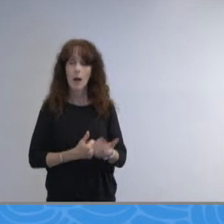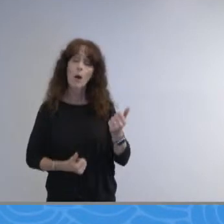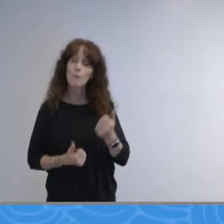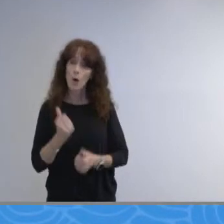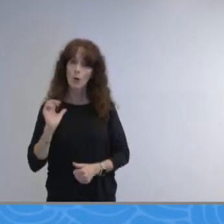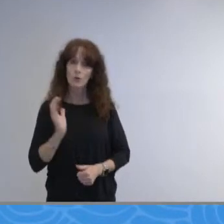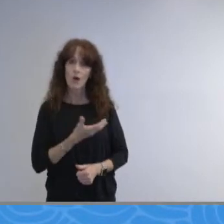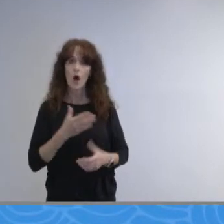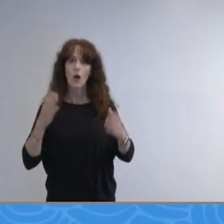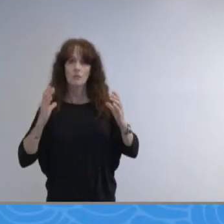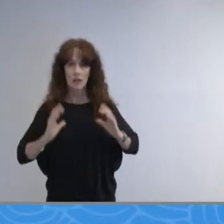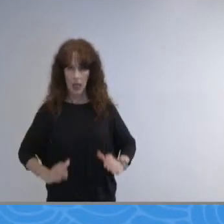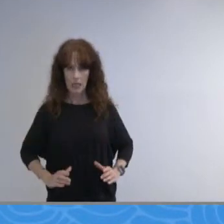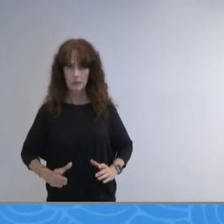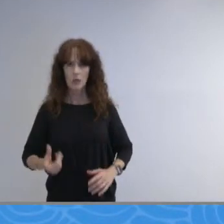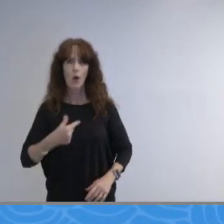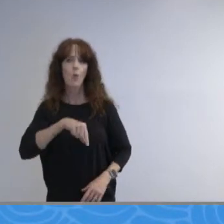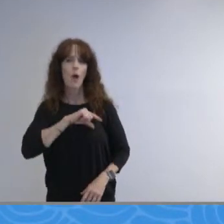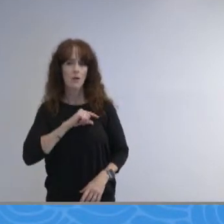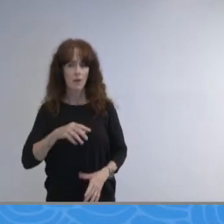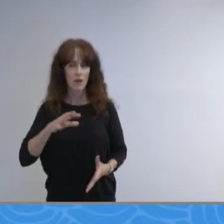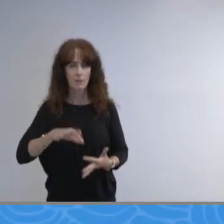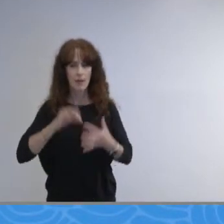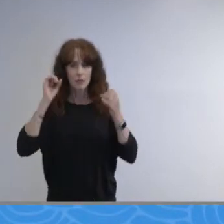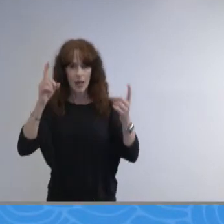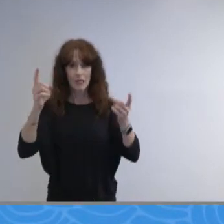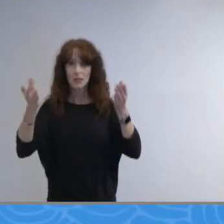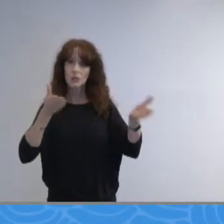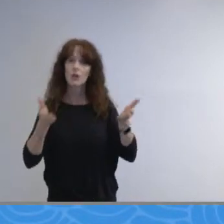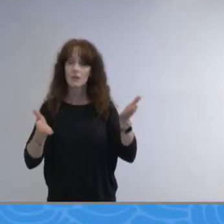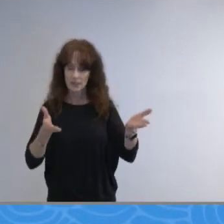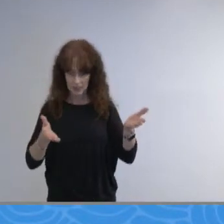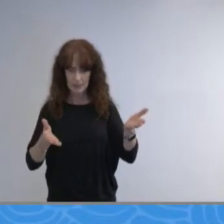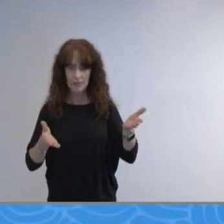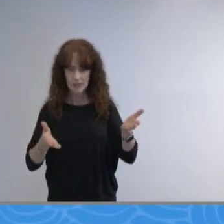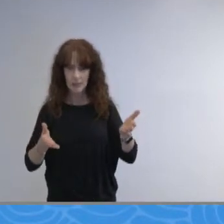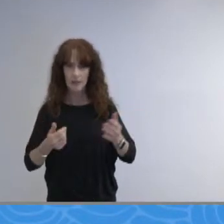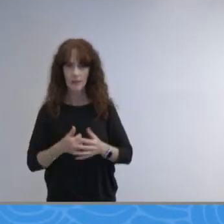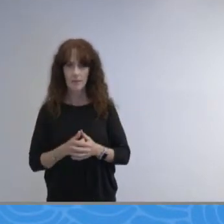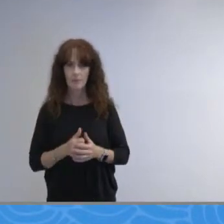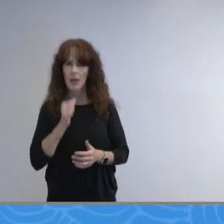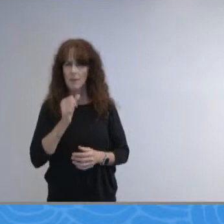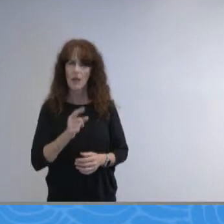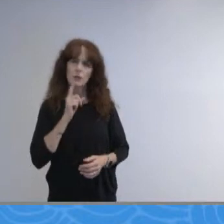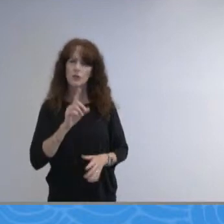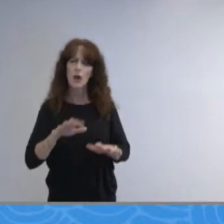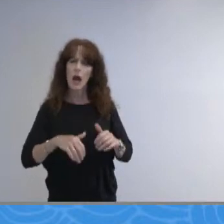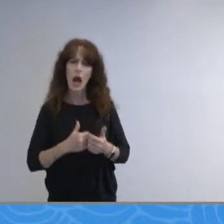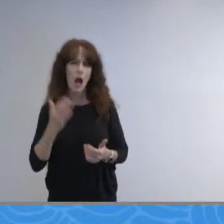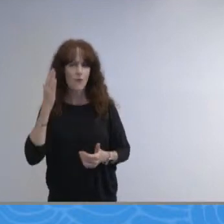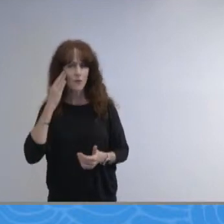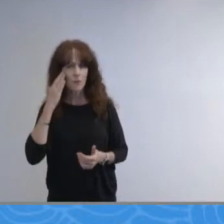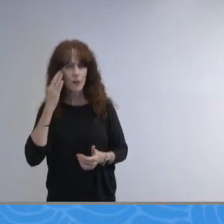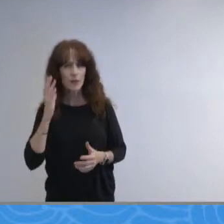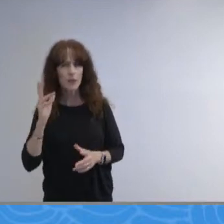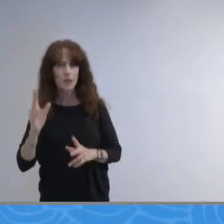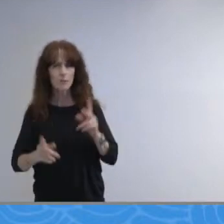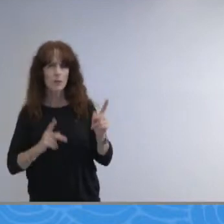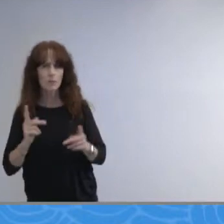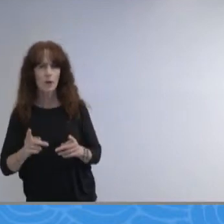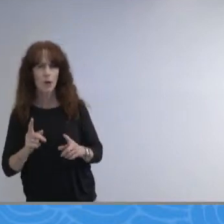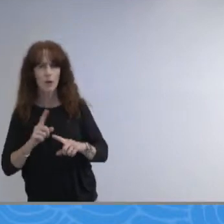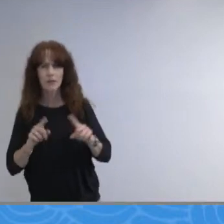our clients do qualify for special education services. I'm not sure how familiar folks are with these